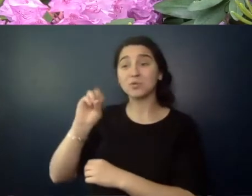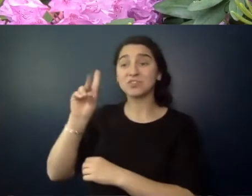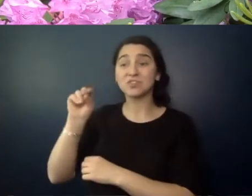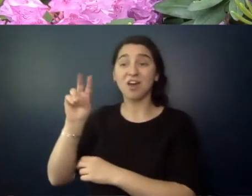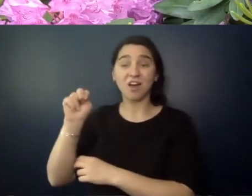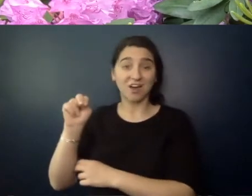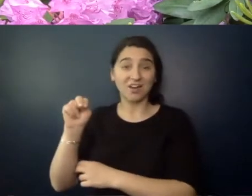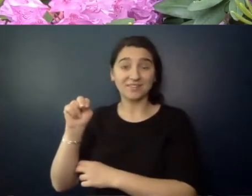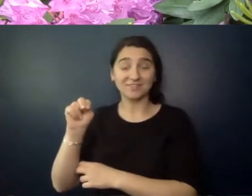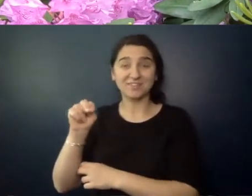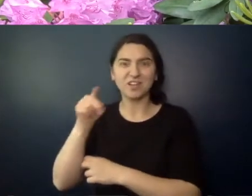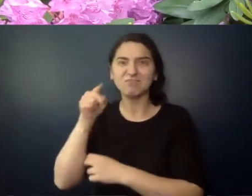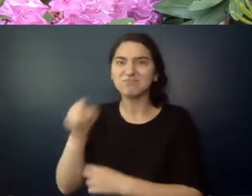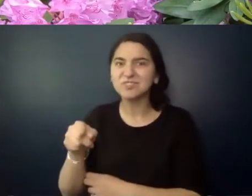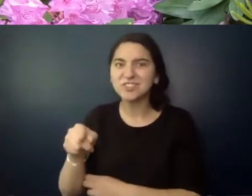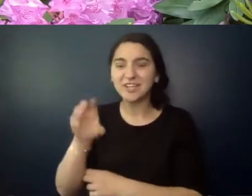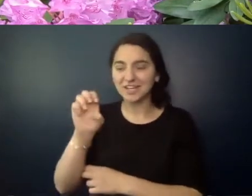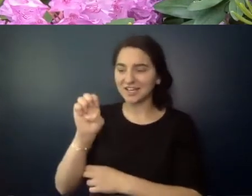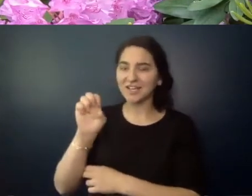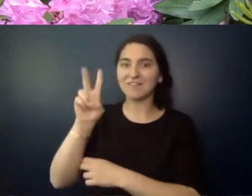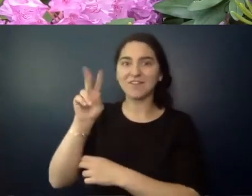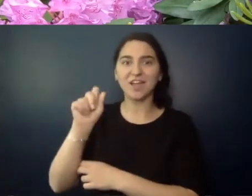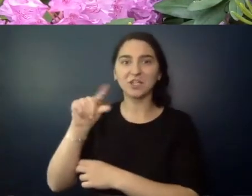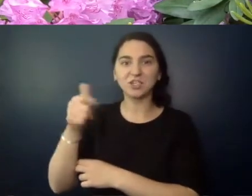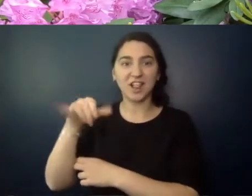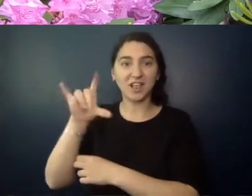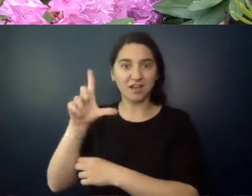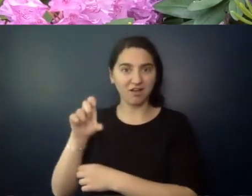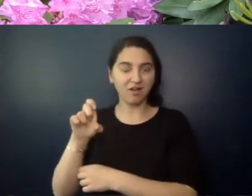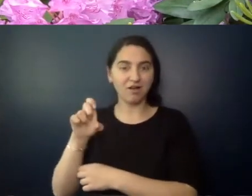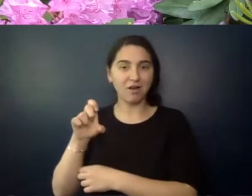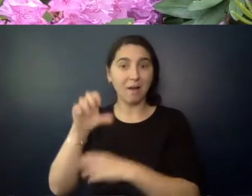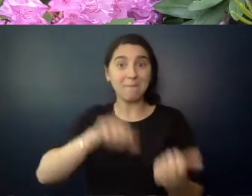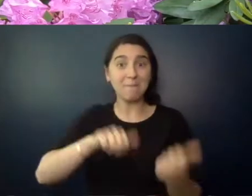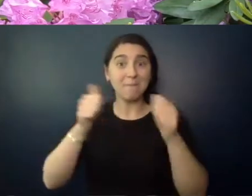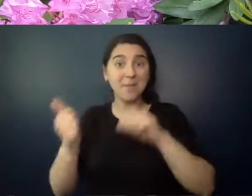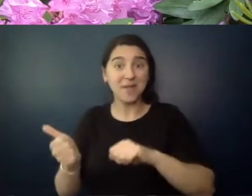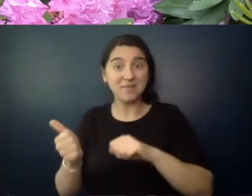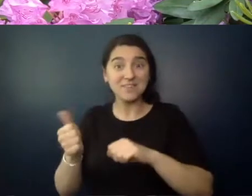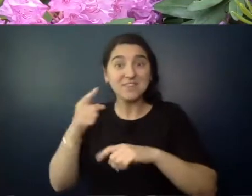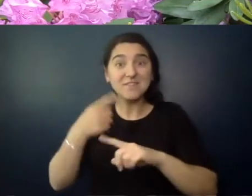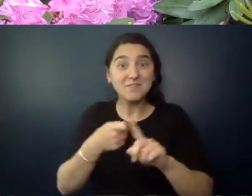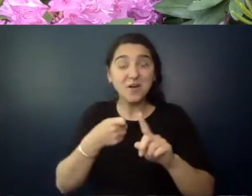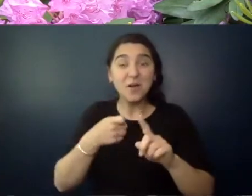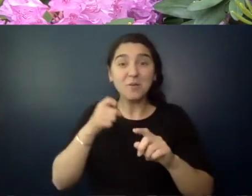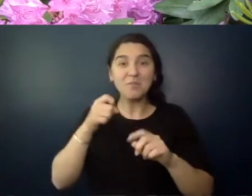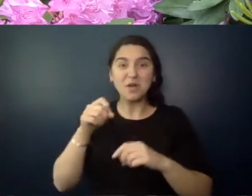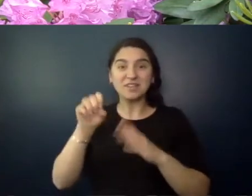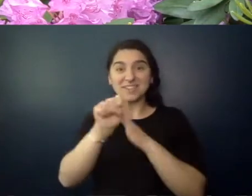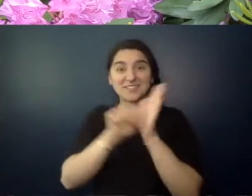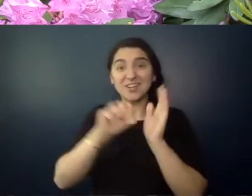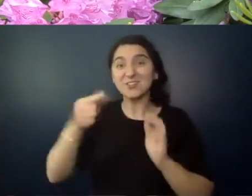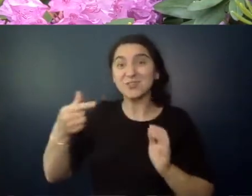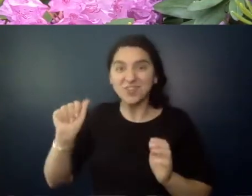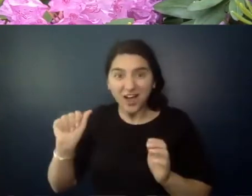Georgia. Now, I know you're saying, Evangelical Baptist from Georgia, I know what that's all about. But